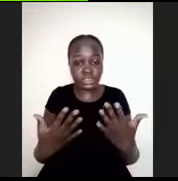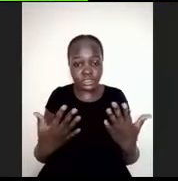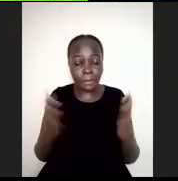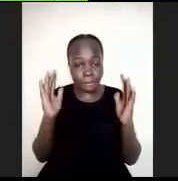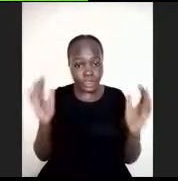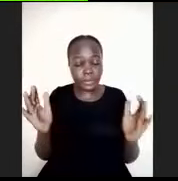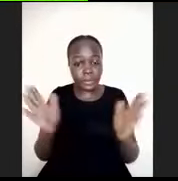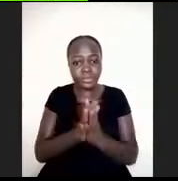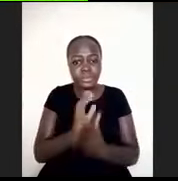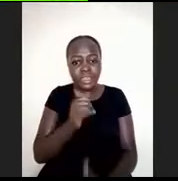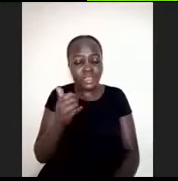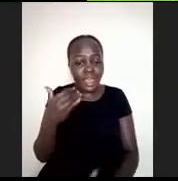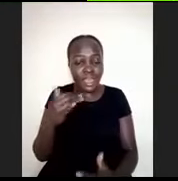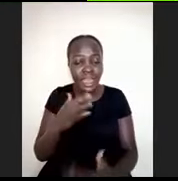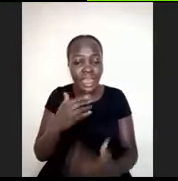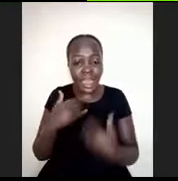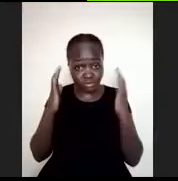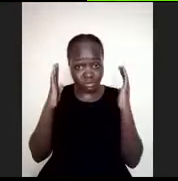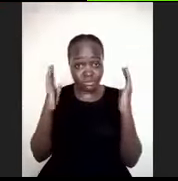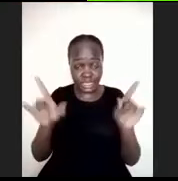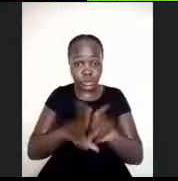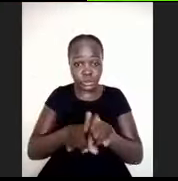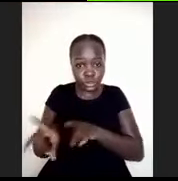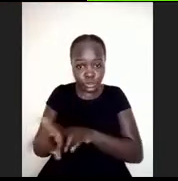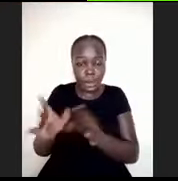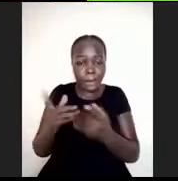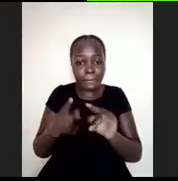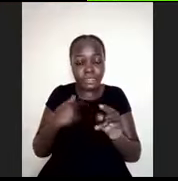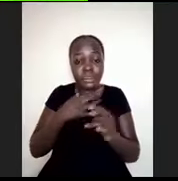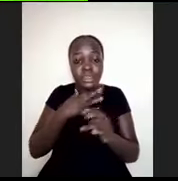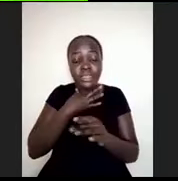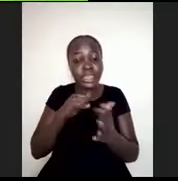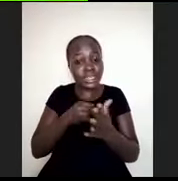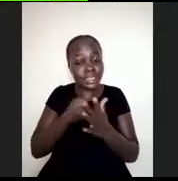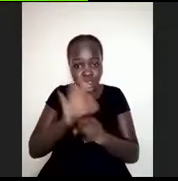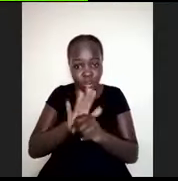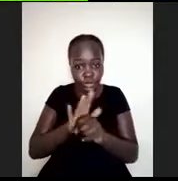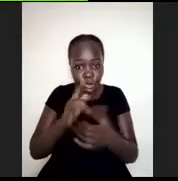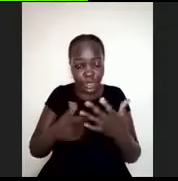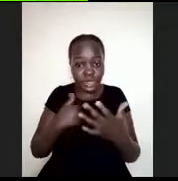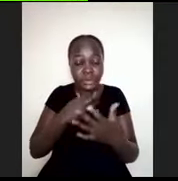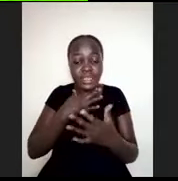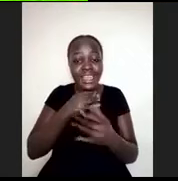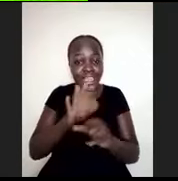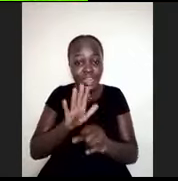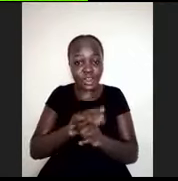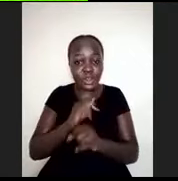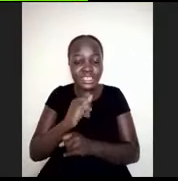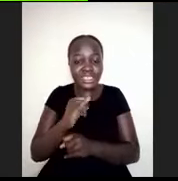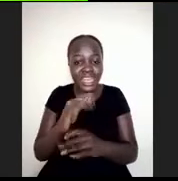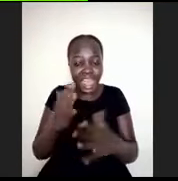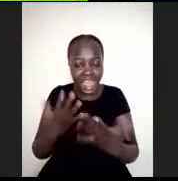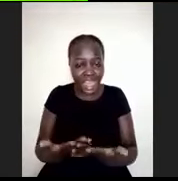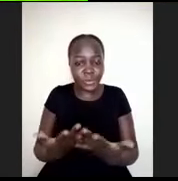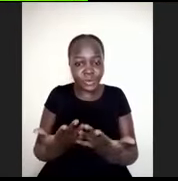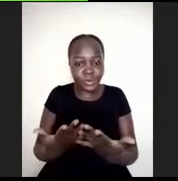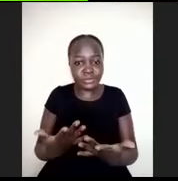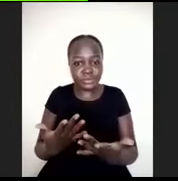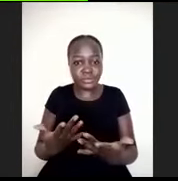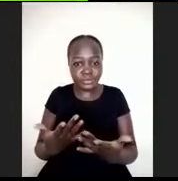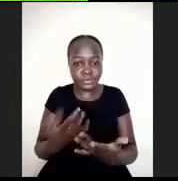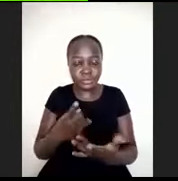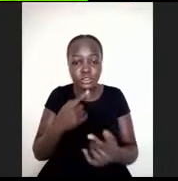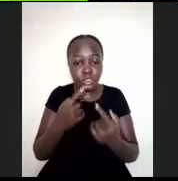are major as well, but I really like it. And what I like most, Lydia, is how you're actually